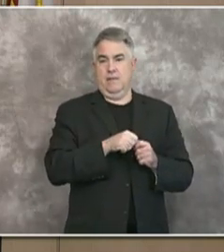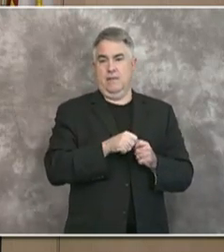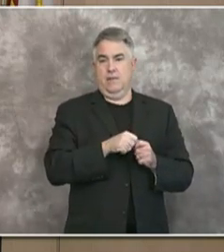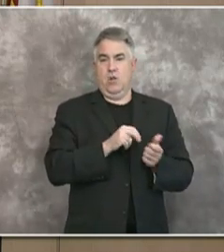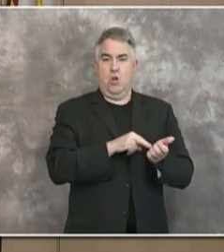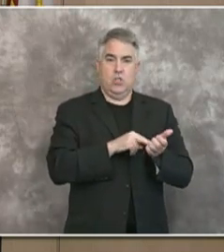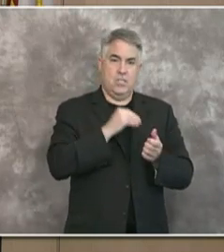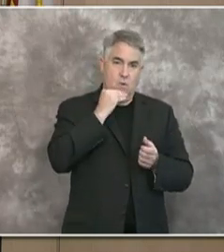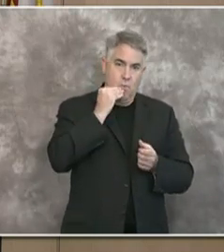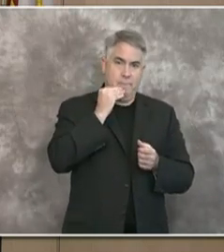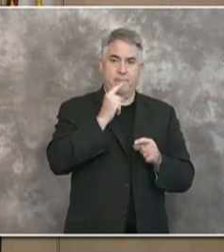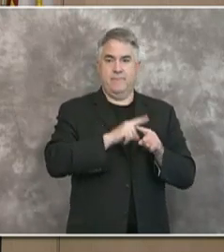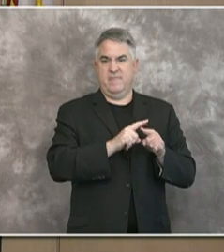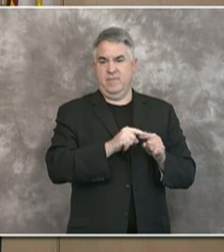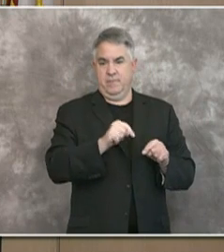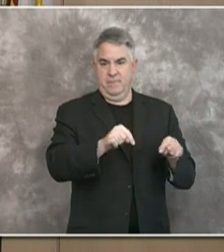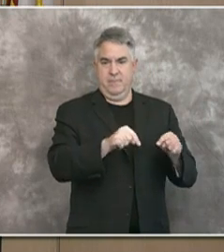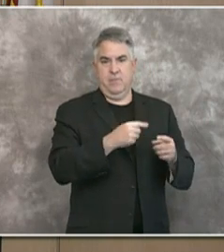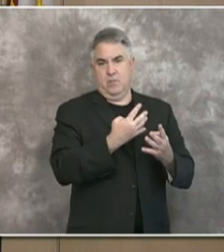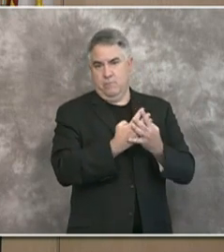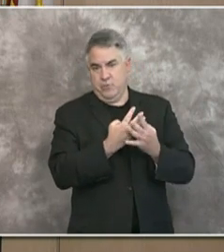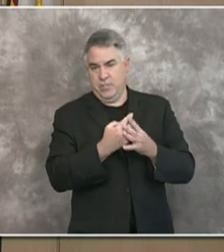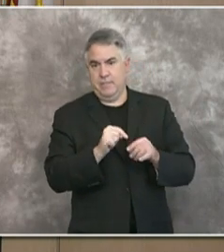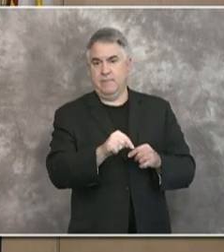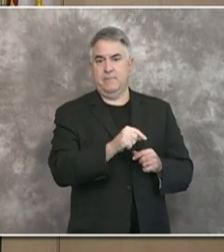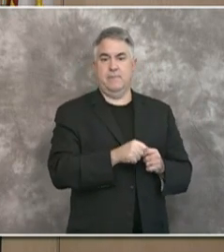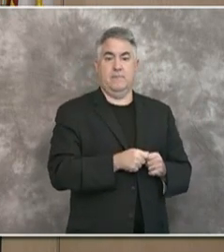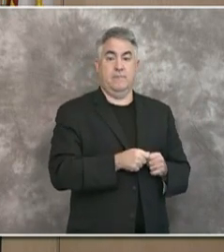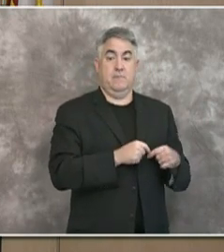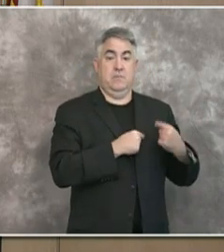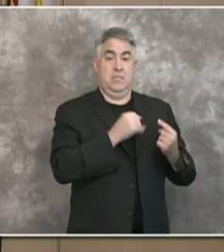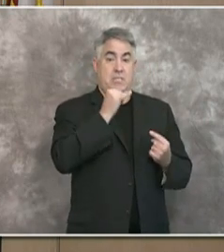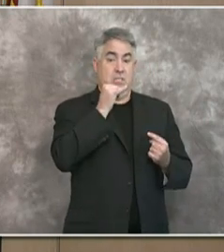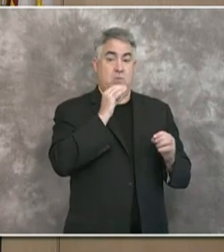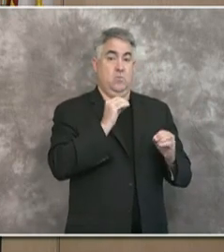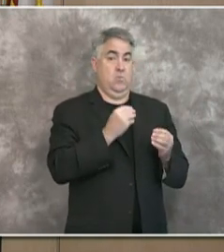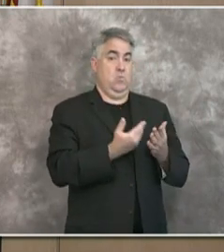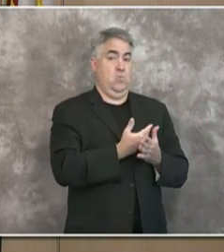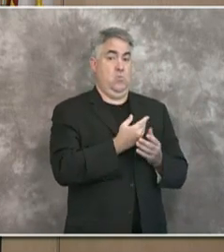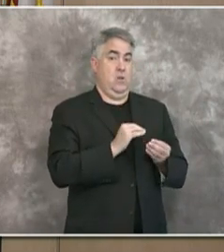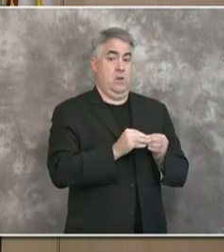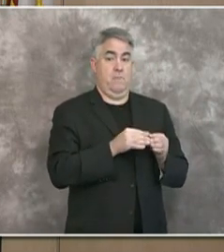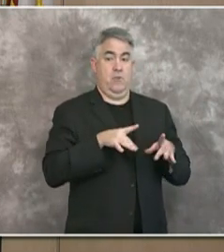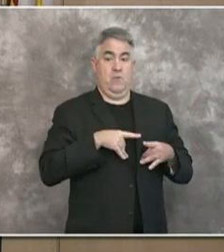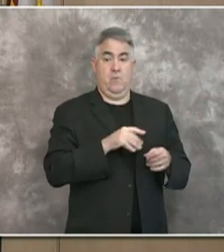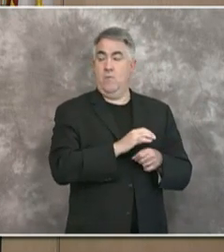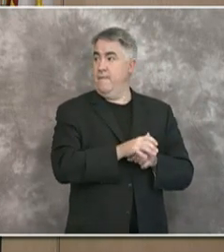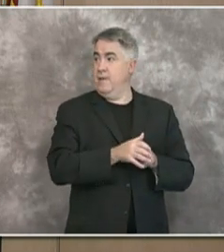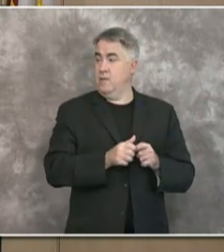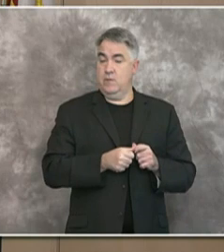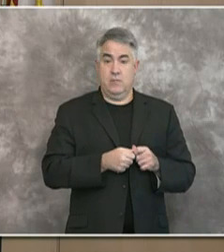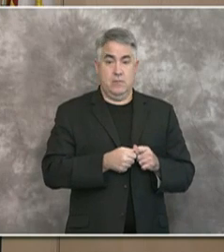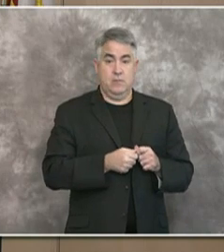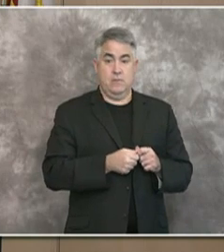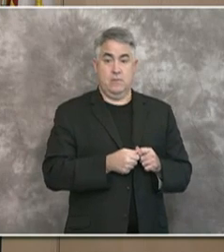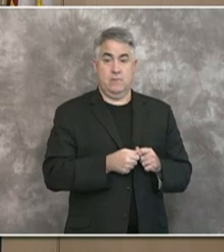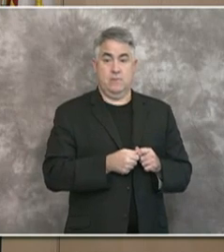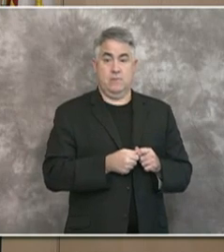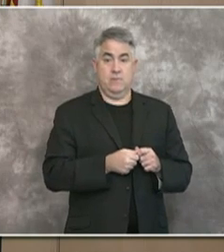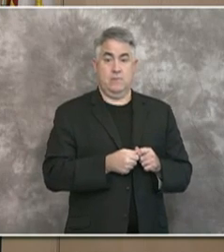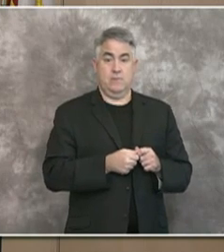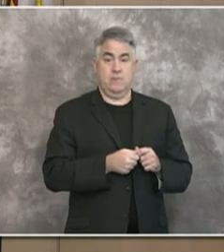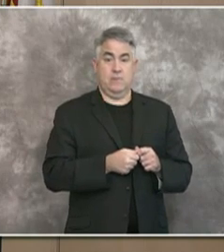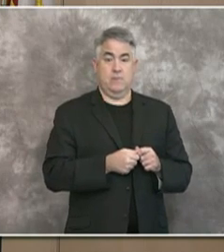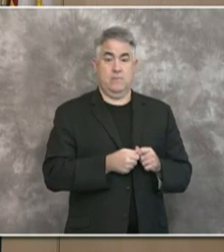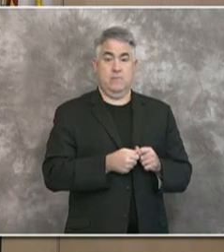had any new outbreaks since yesterday, and this represents a total number of